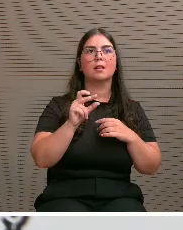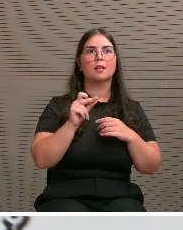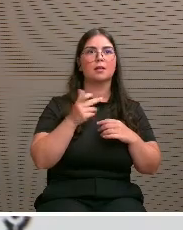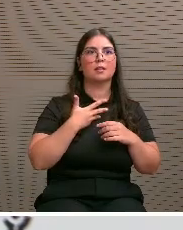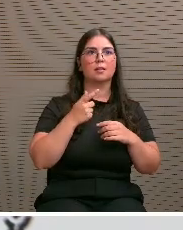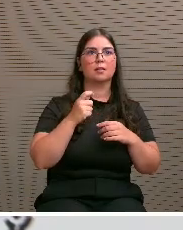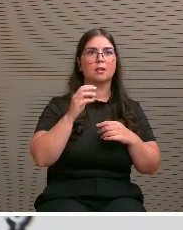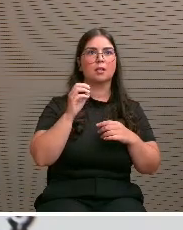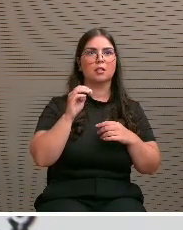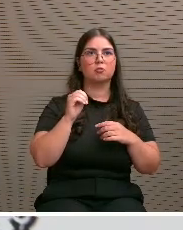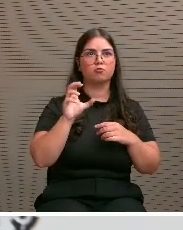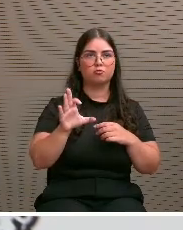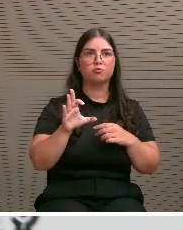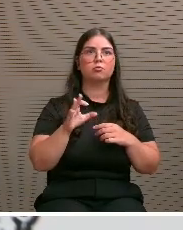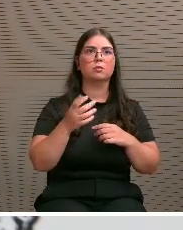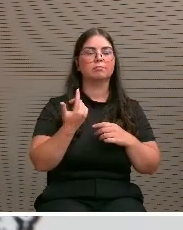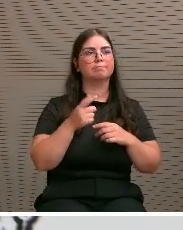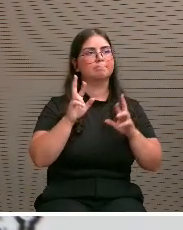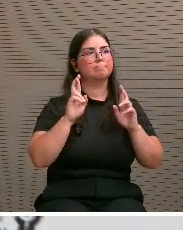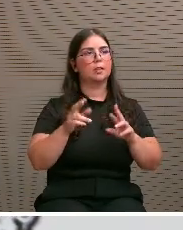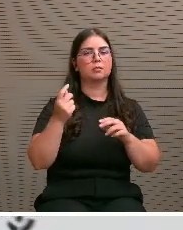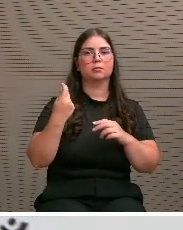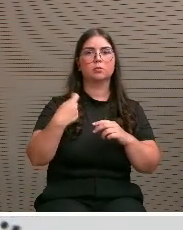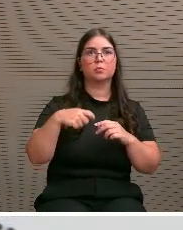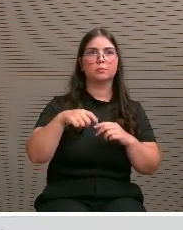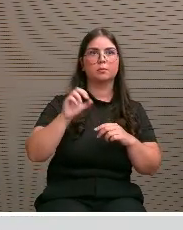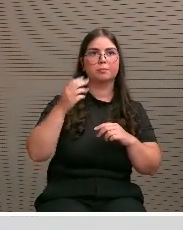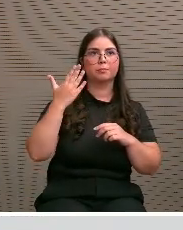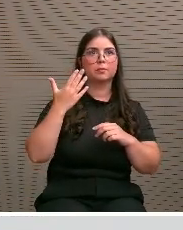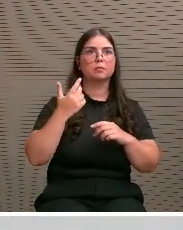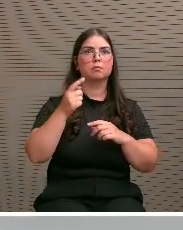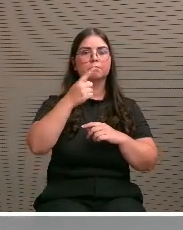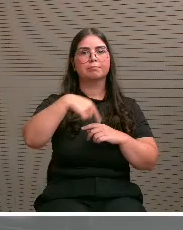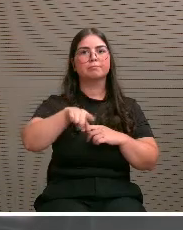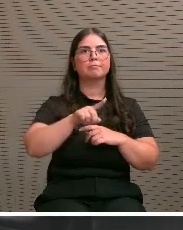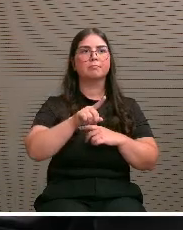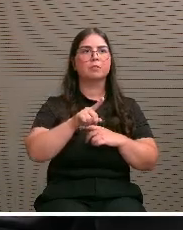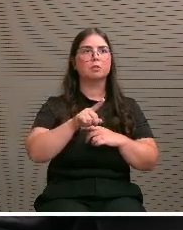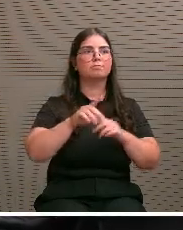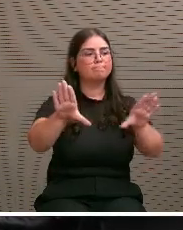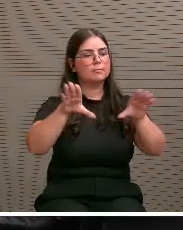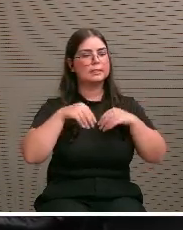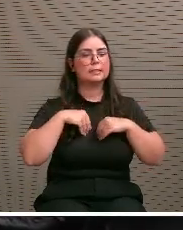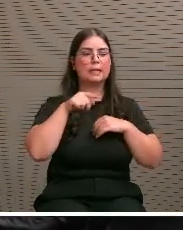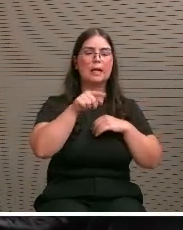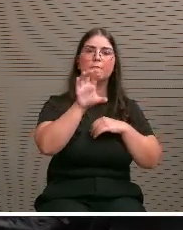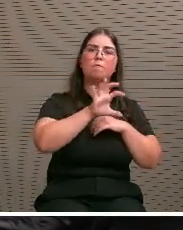talk specifically about how Bangladesh should adopt this, and they've adopted others.